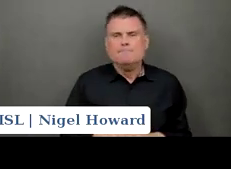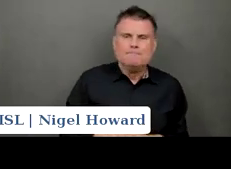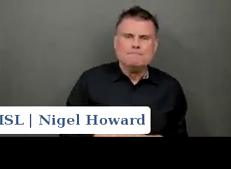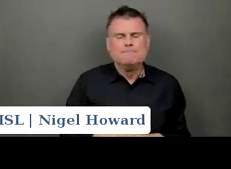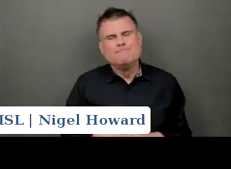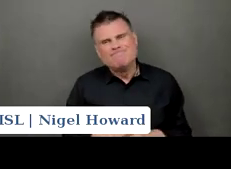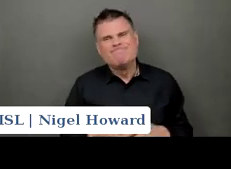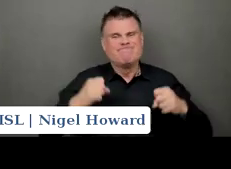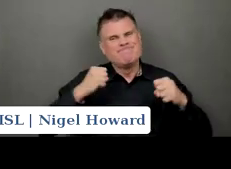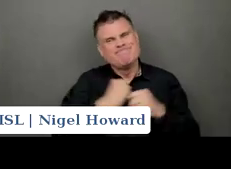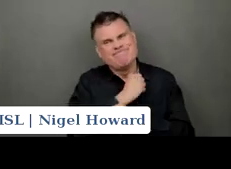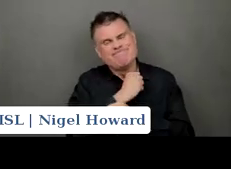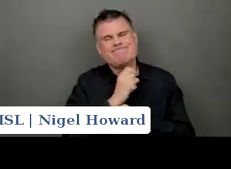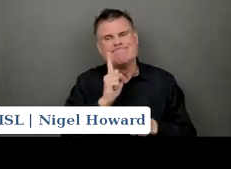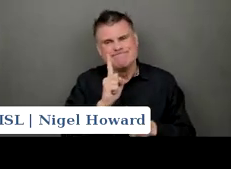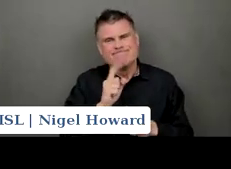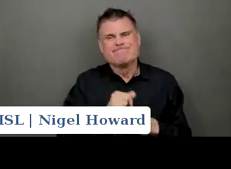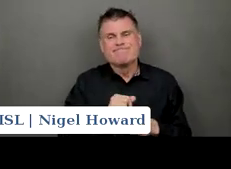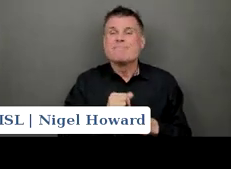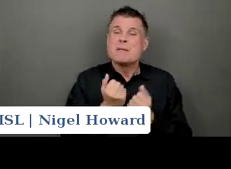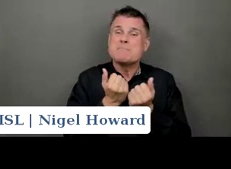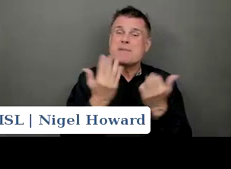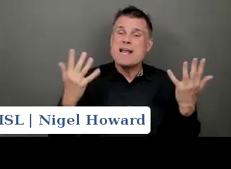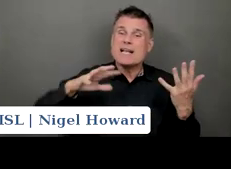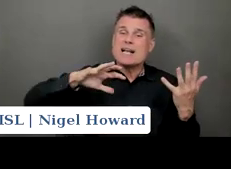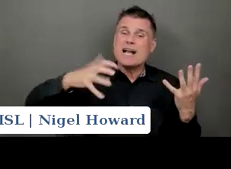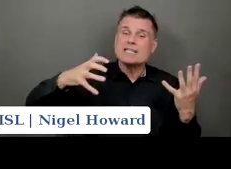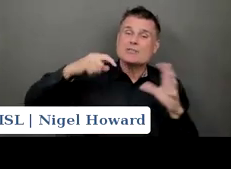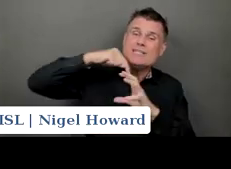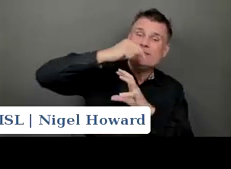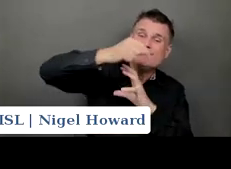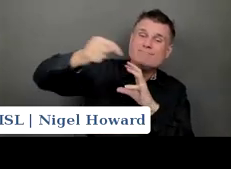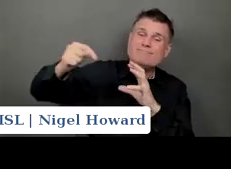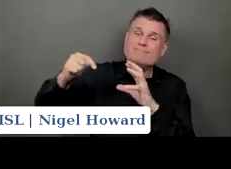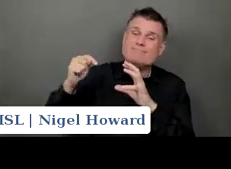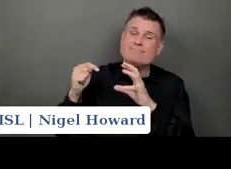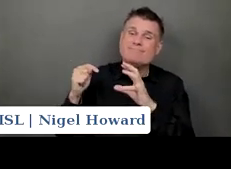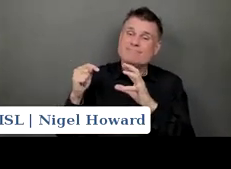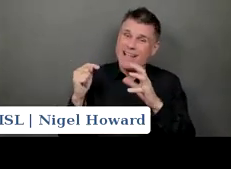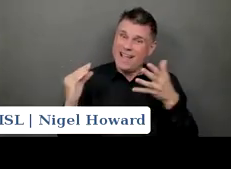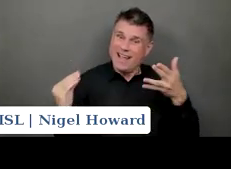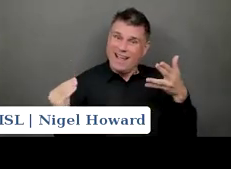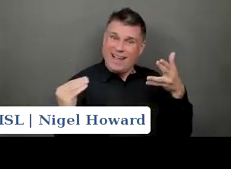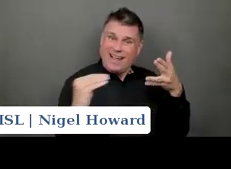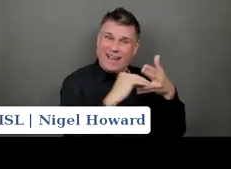have incorporated, or in some countries that have incorporated care and support sort of considerations into social